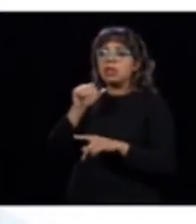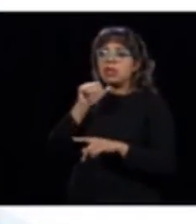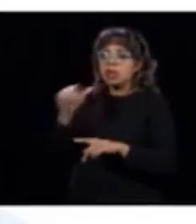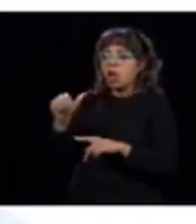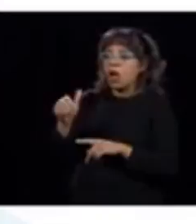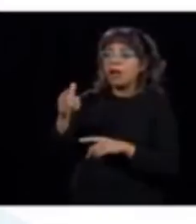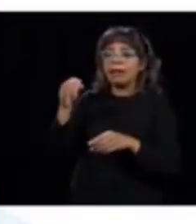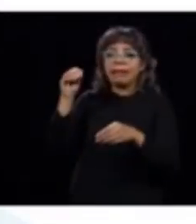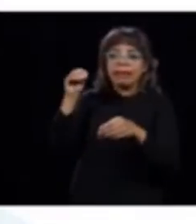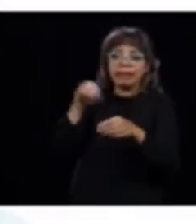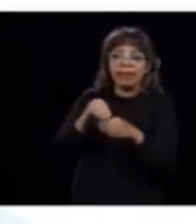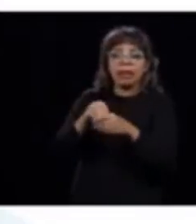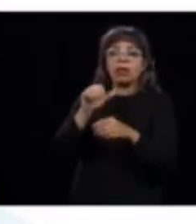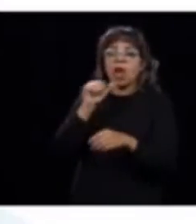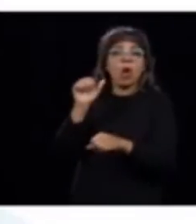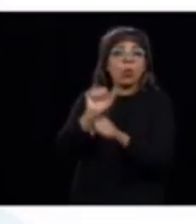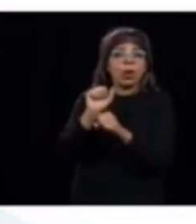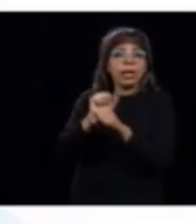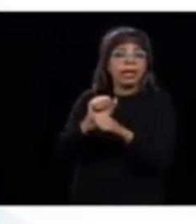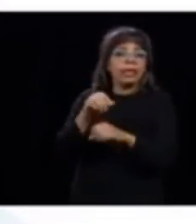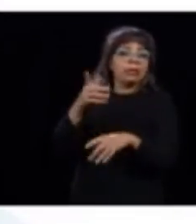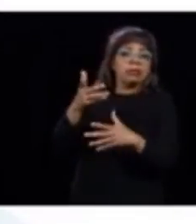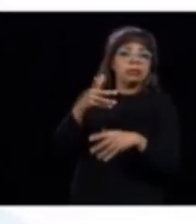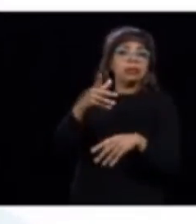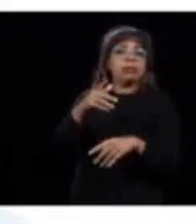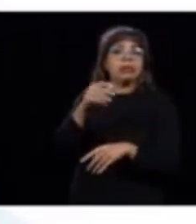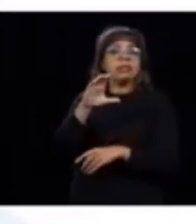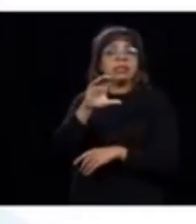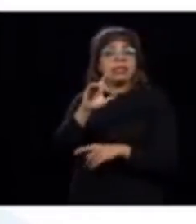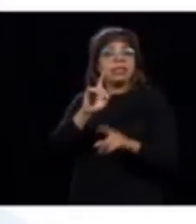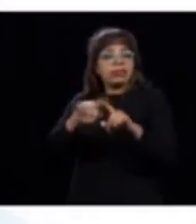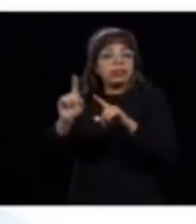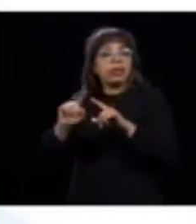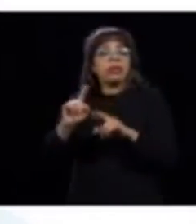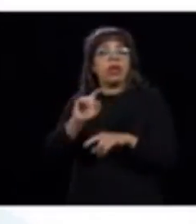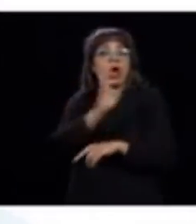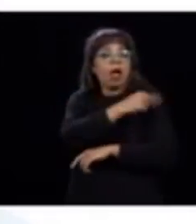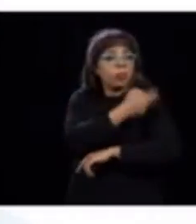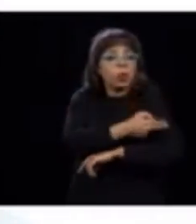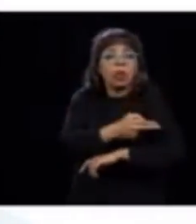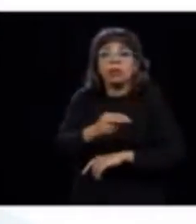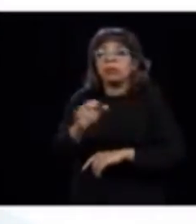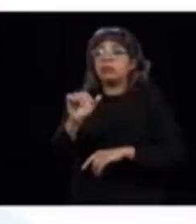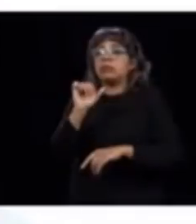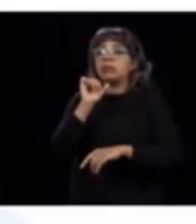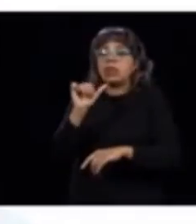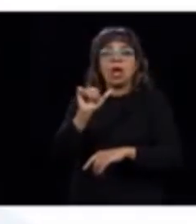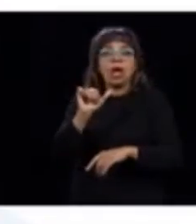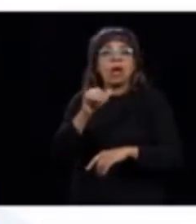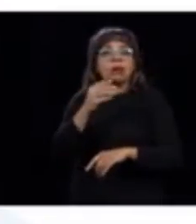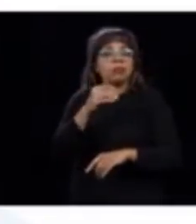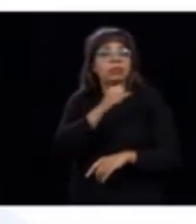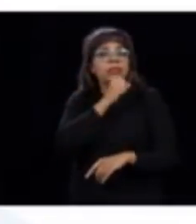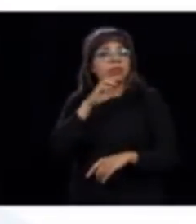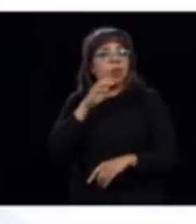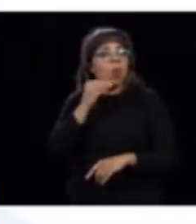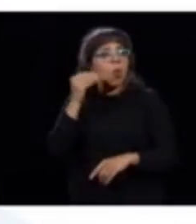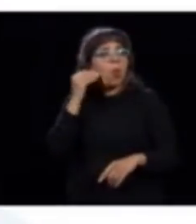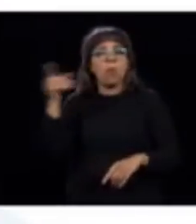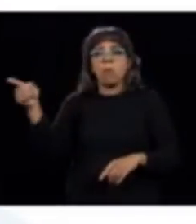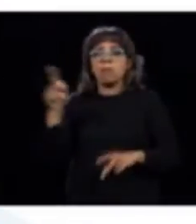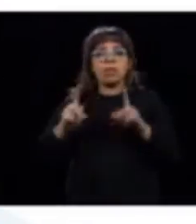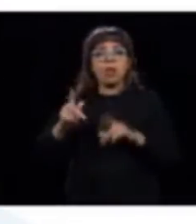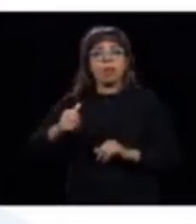because they are either infected or fear being infected. Can you explain what afraid of being infected